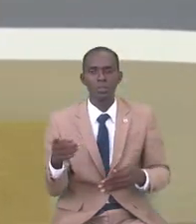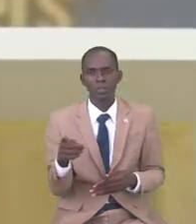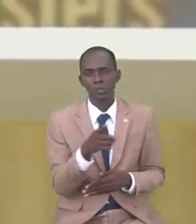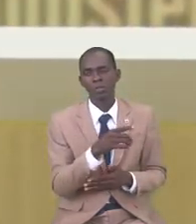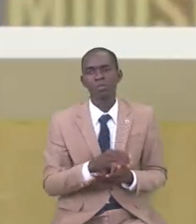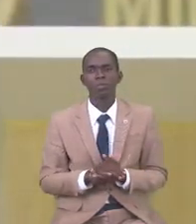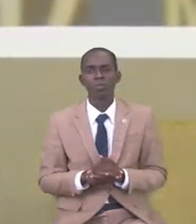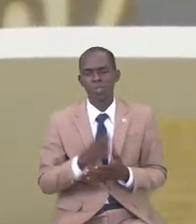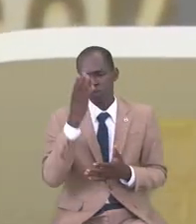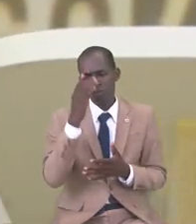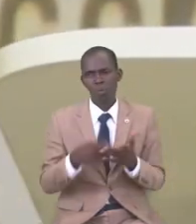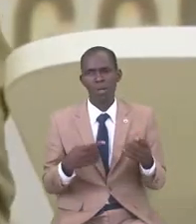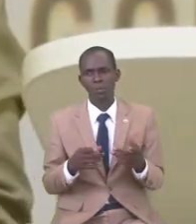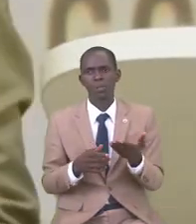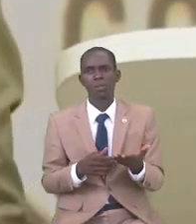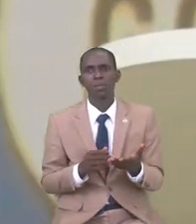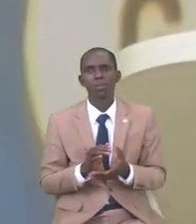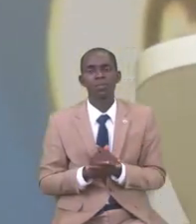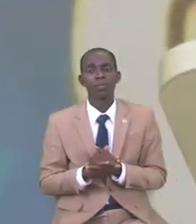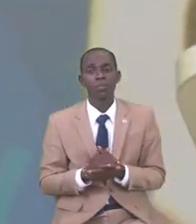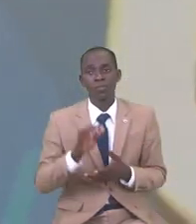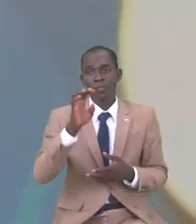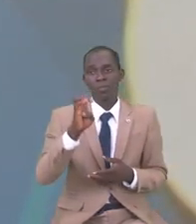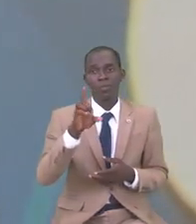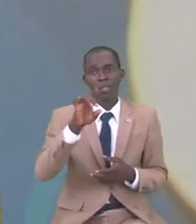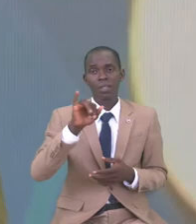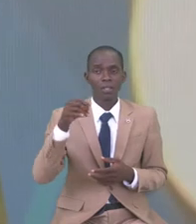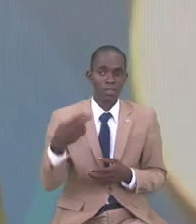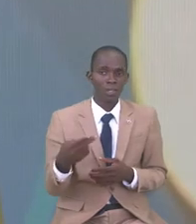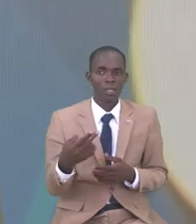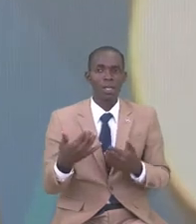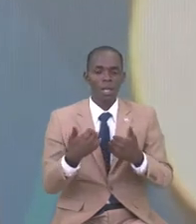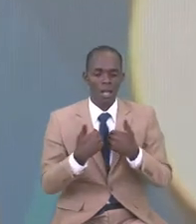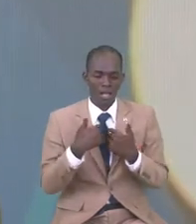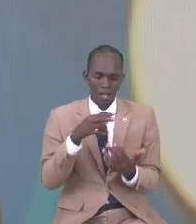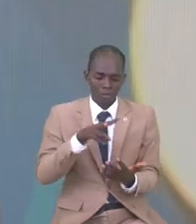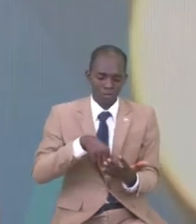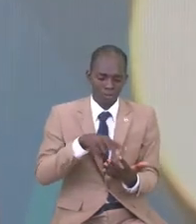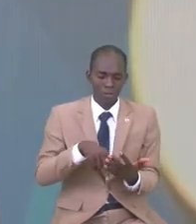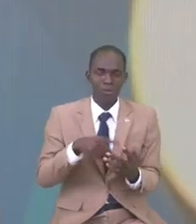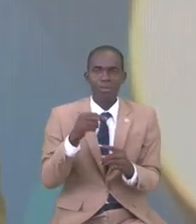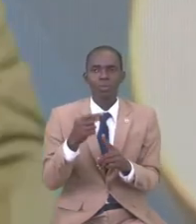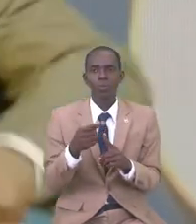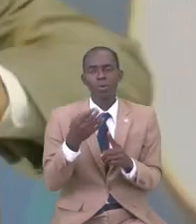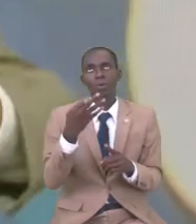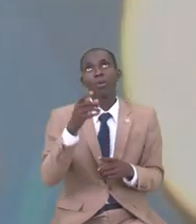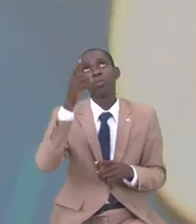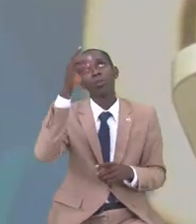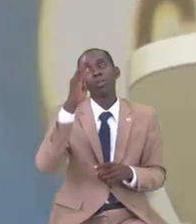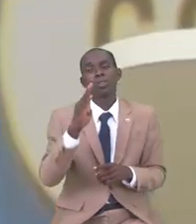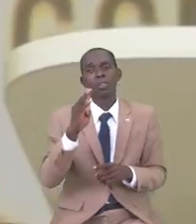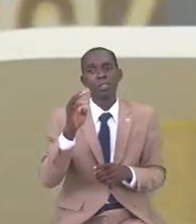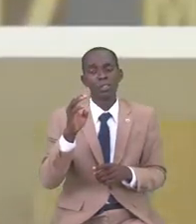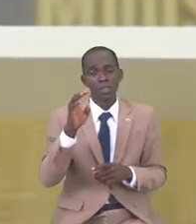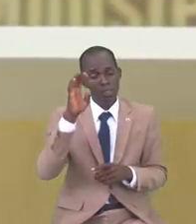you. You know what happened? Elijah had read the word of God. He read